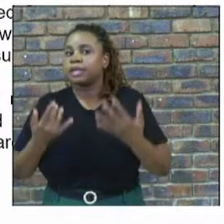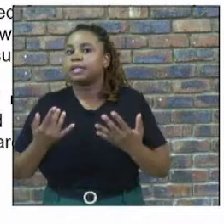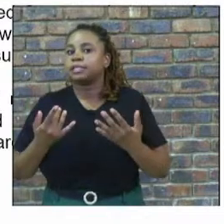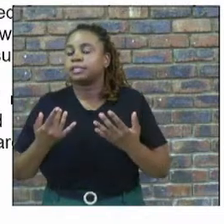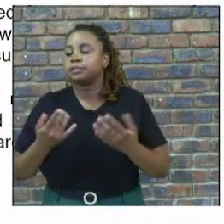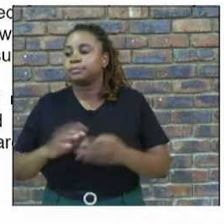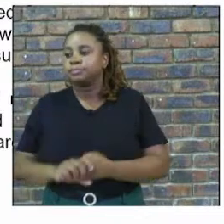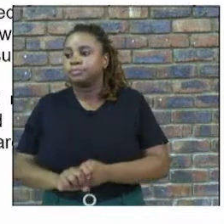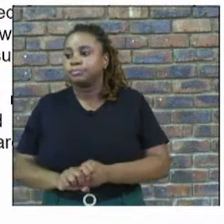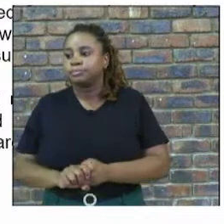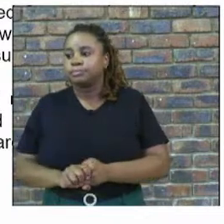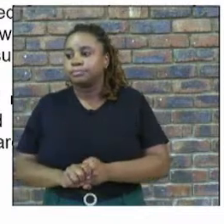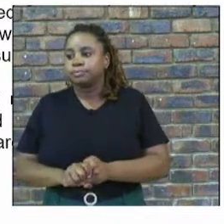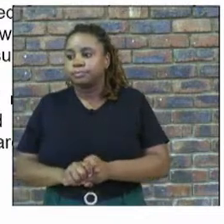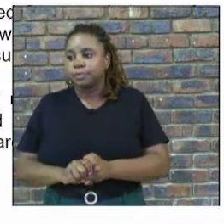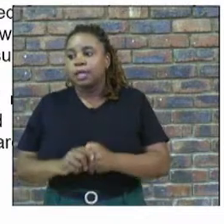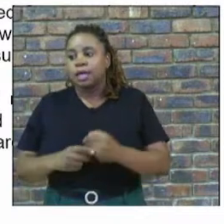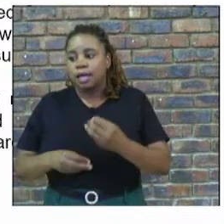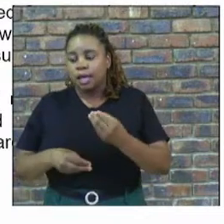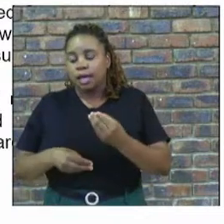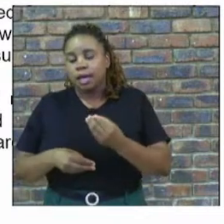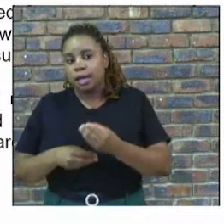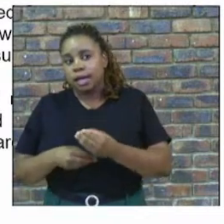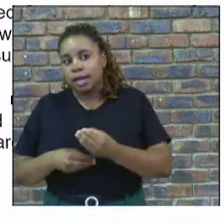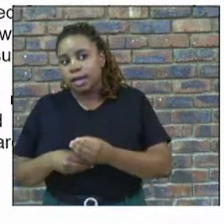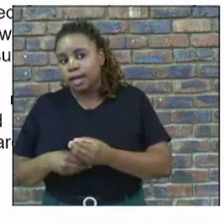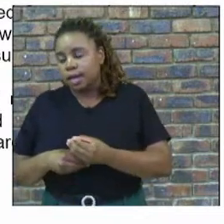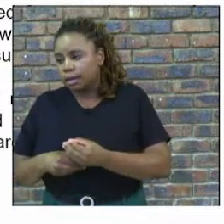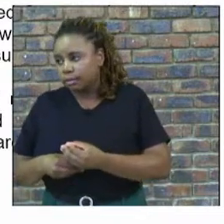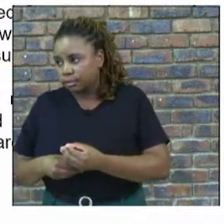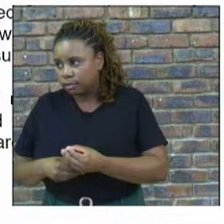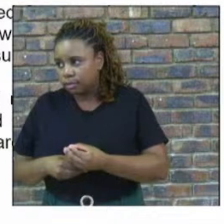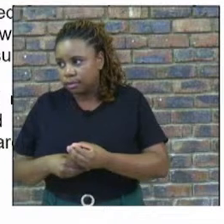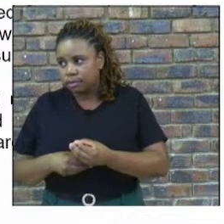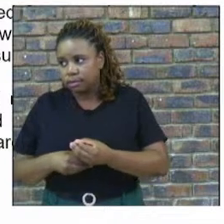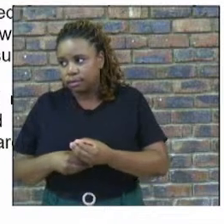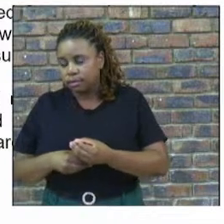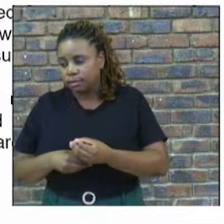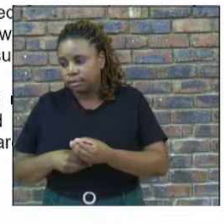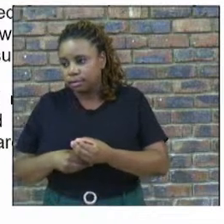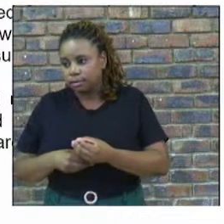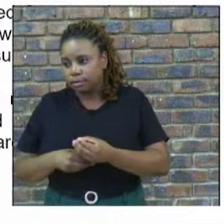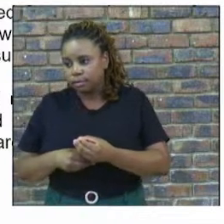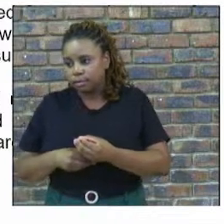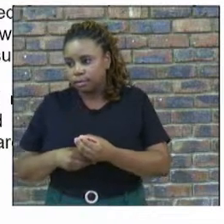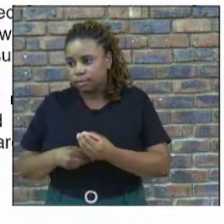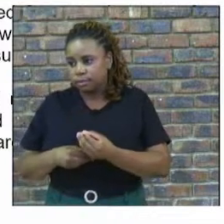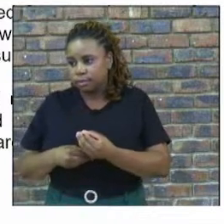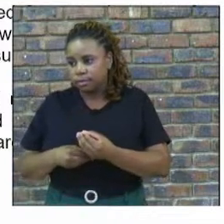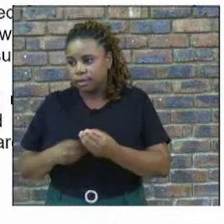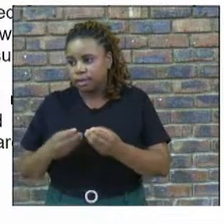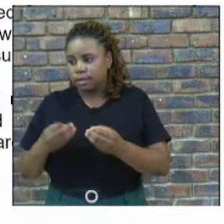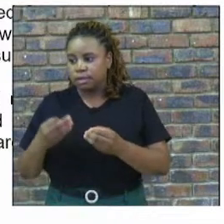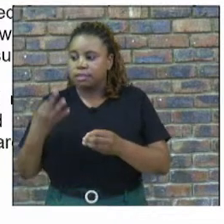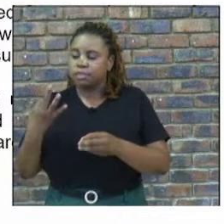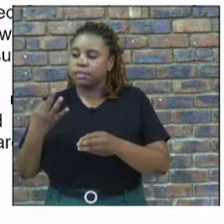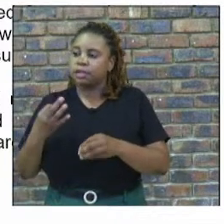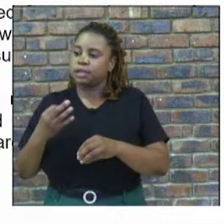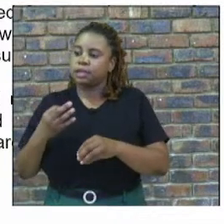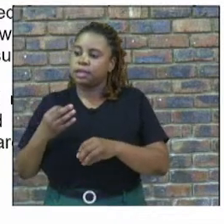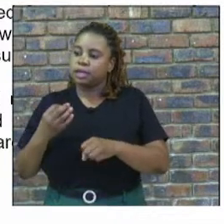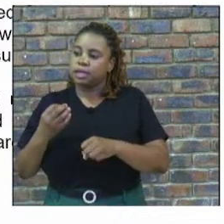cooperatives. In addition, the amalgamation of the three entities also contributes to the cabinet-endorsed